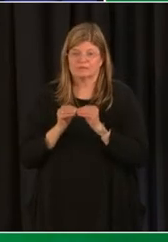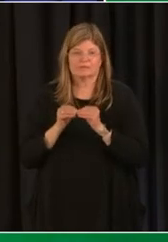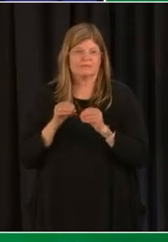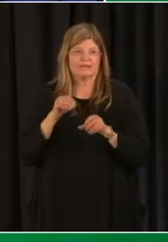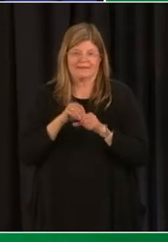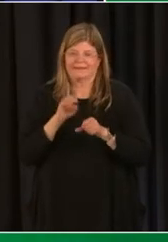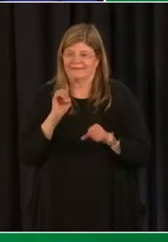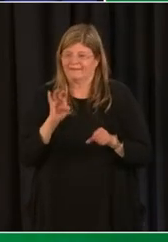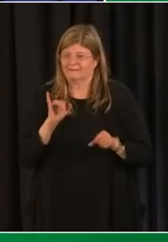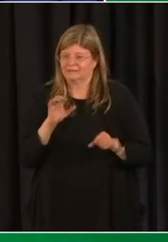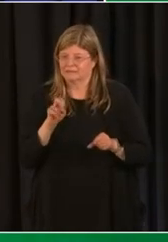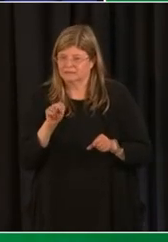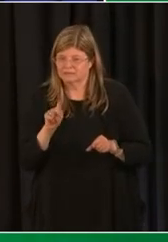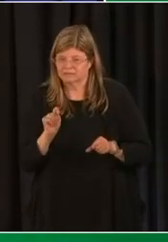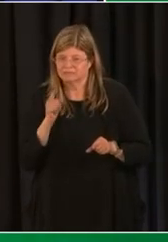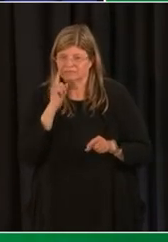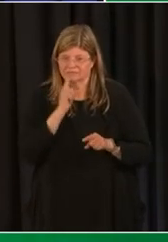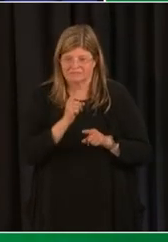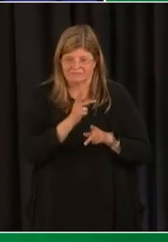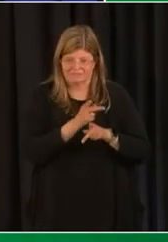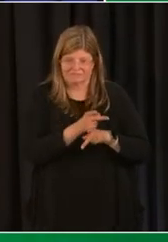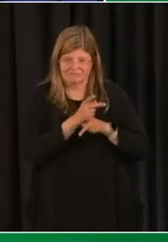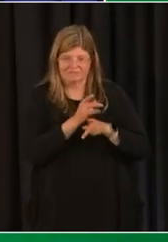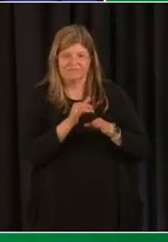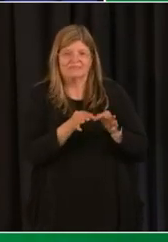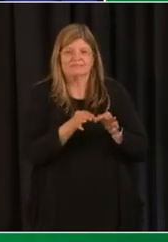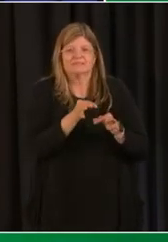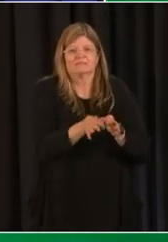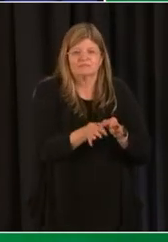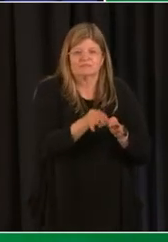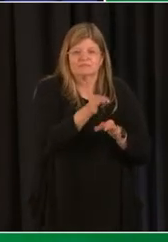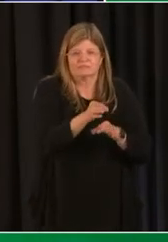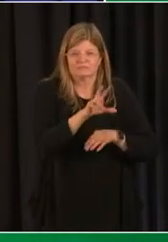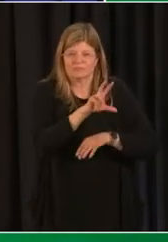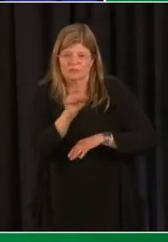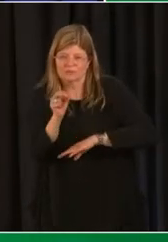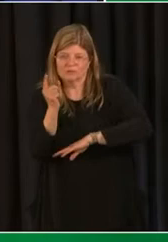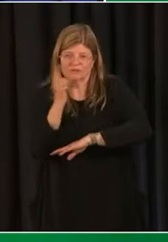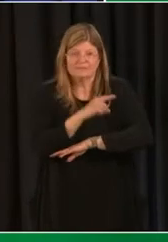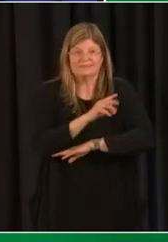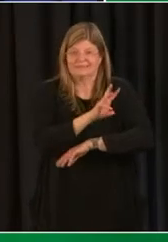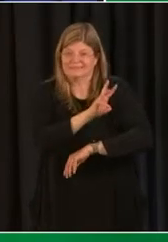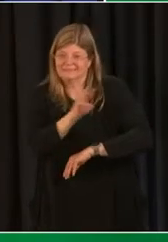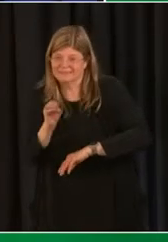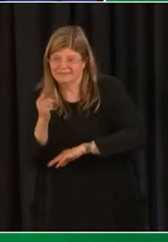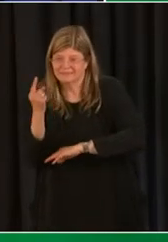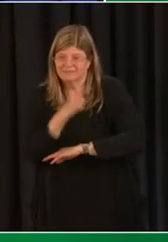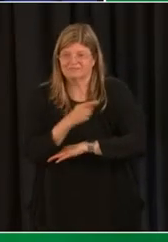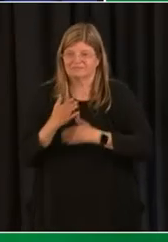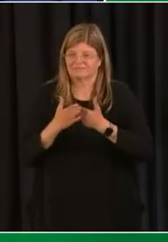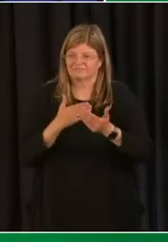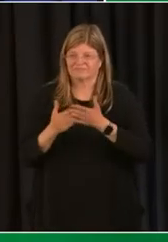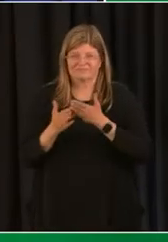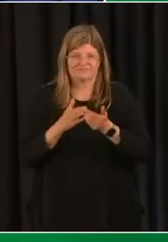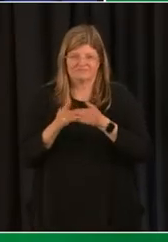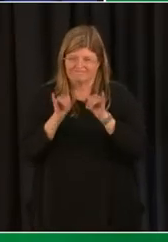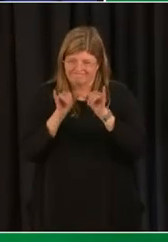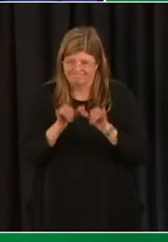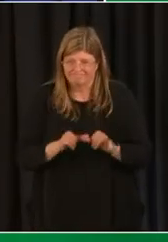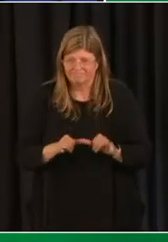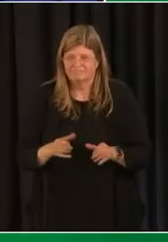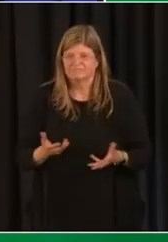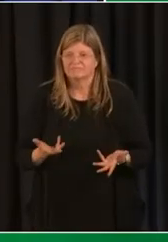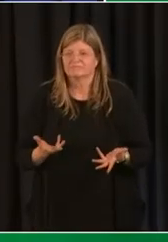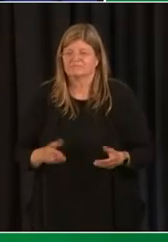effect. Except for the provisions that extended for 30 days or 60 days, whatever the measure may be.